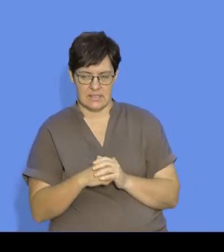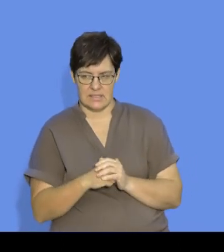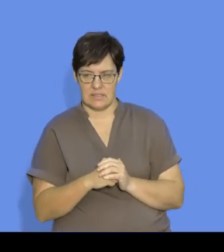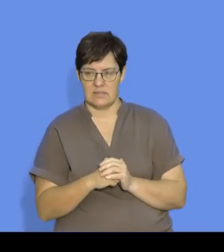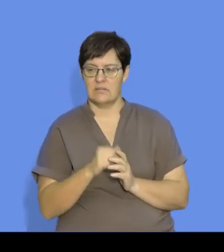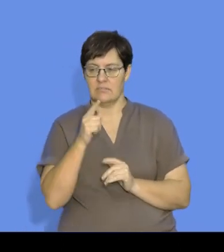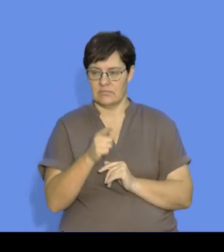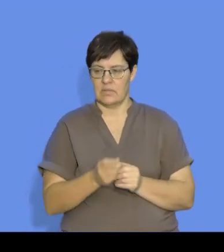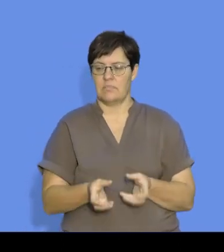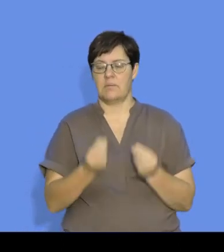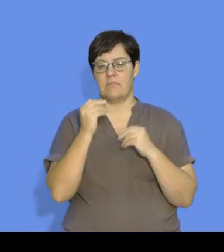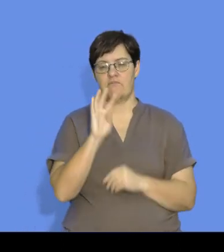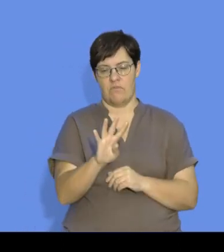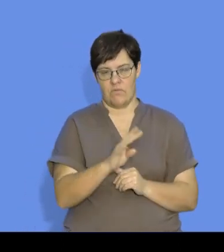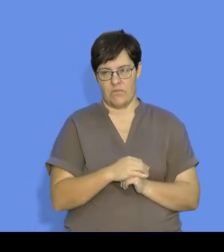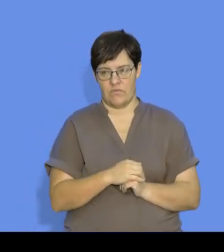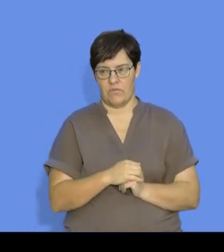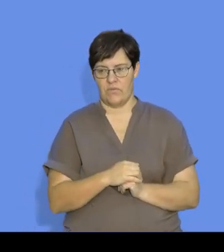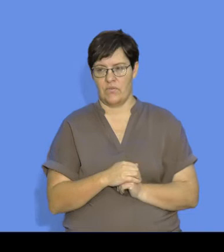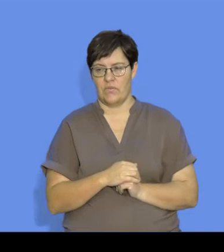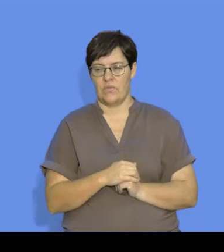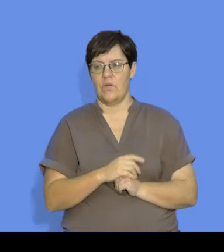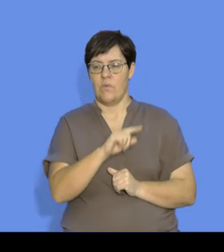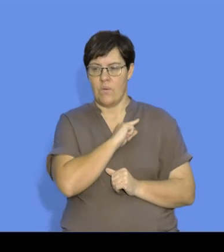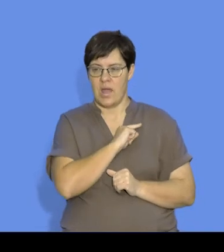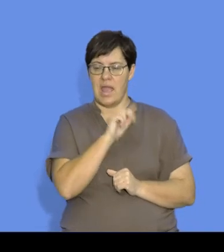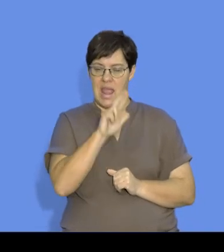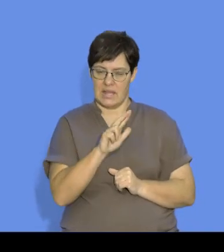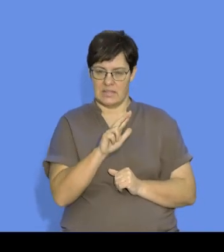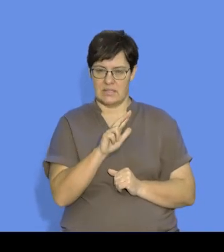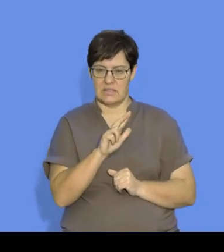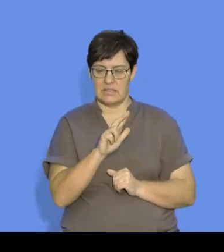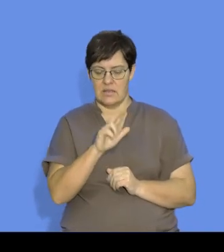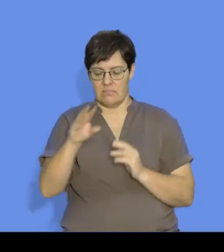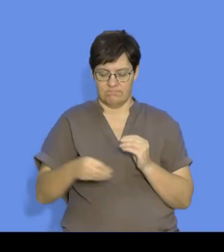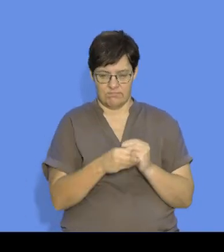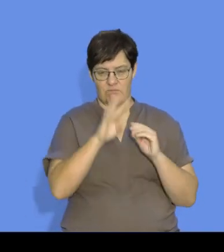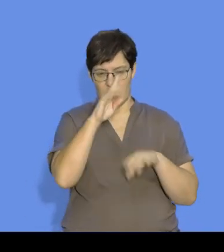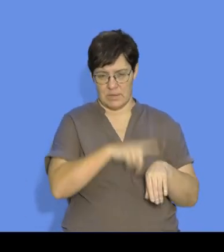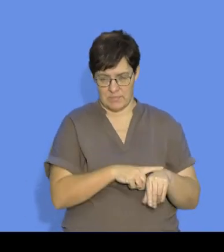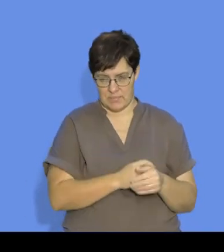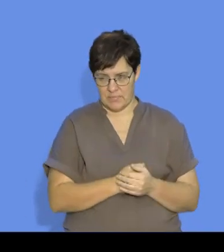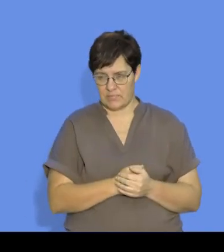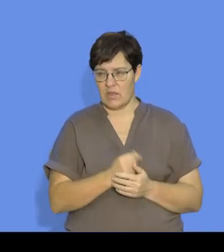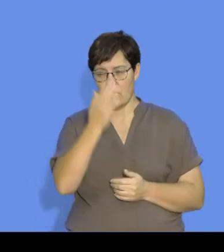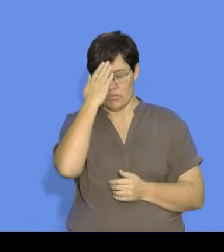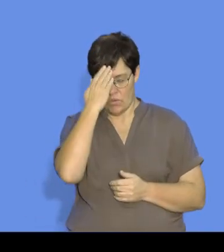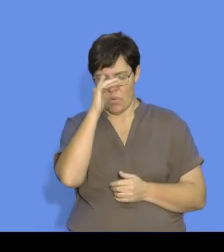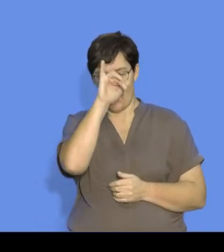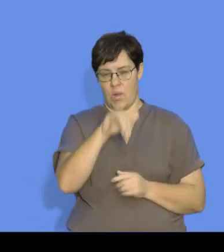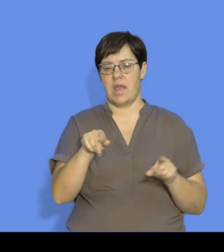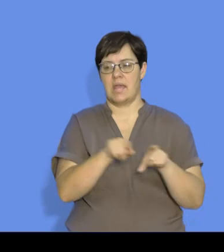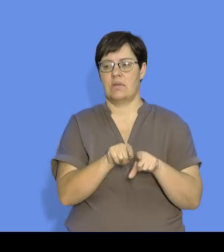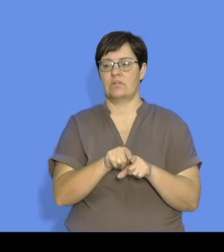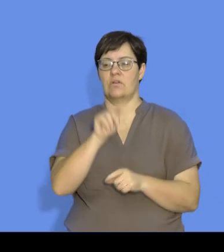be the same as 8, and this will give me 4, right? Because 8 goes in there 4 times. So already I know I have